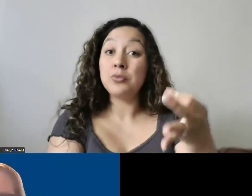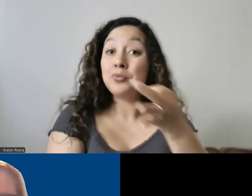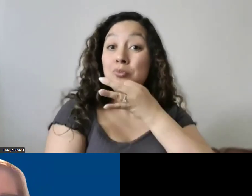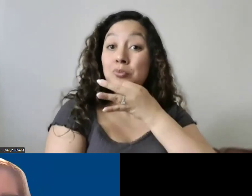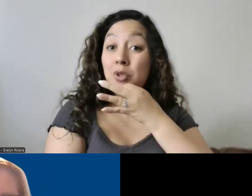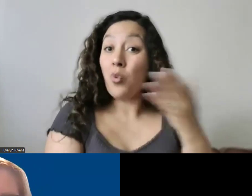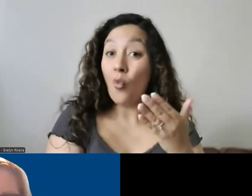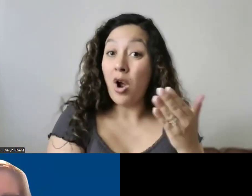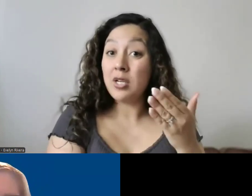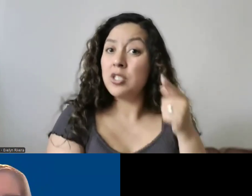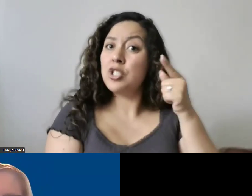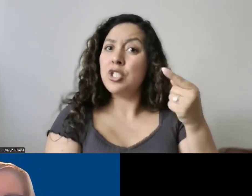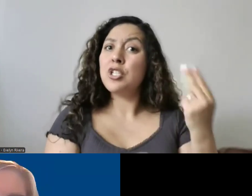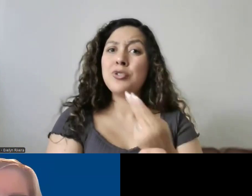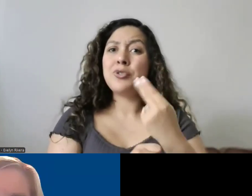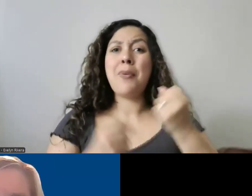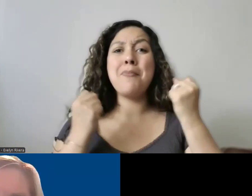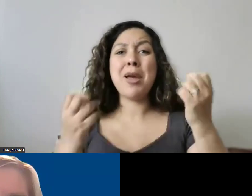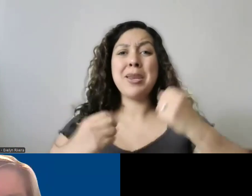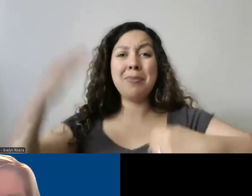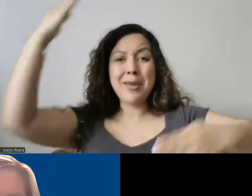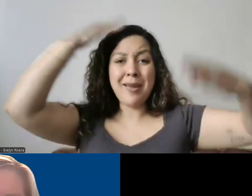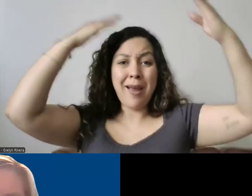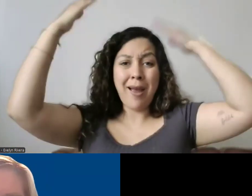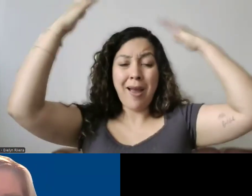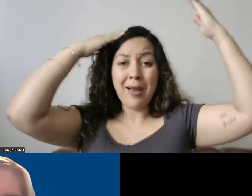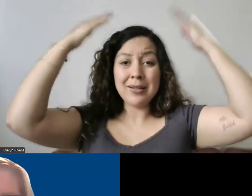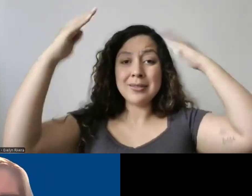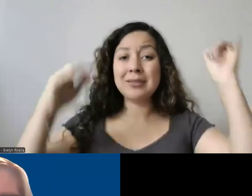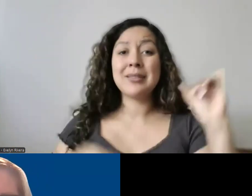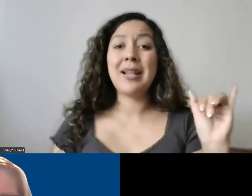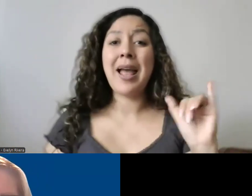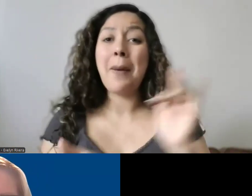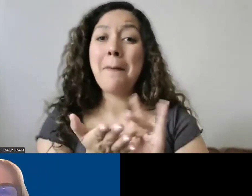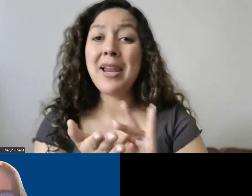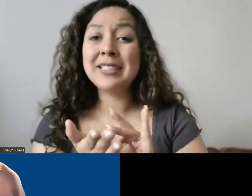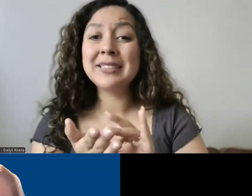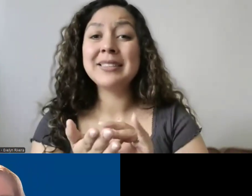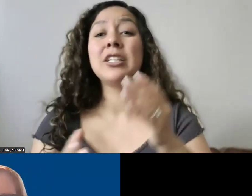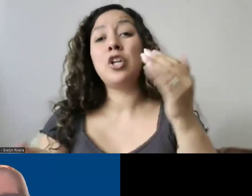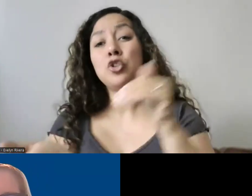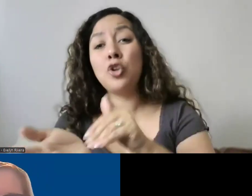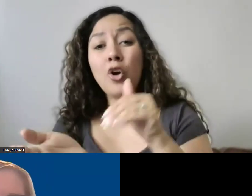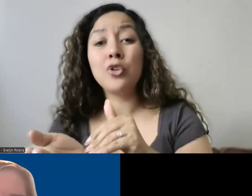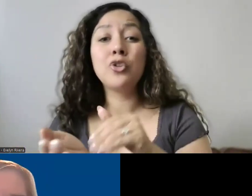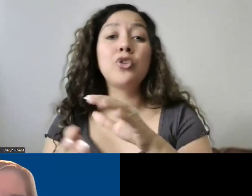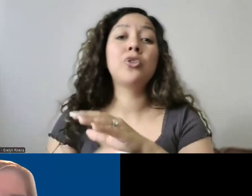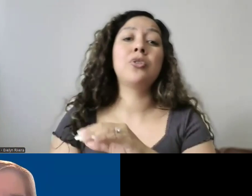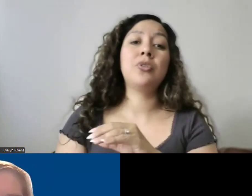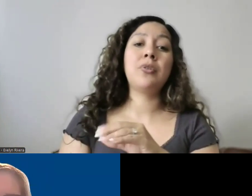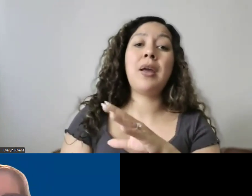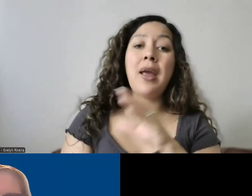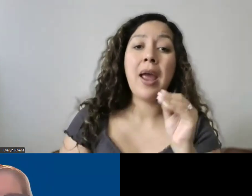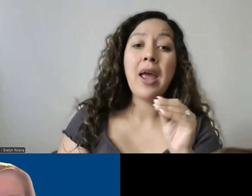She wears many hats as a psychiatrist and a geriatrician. Is that right? Yes. So I believe you sit